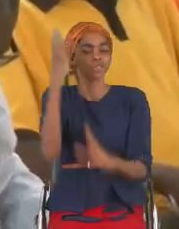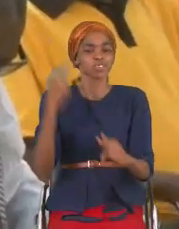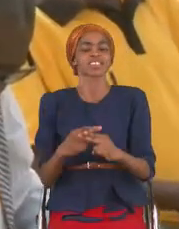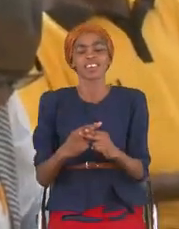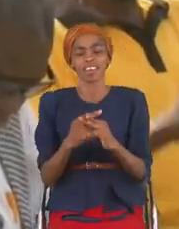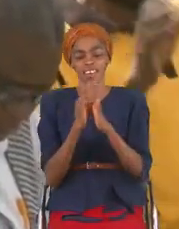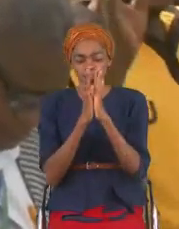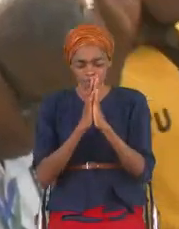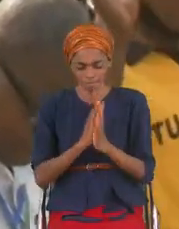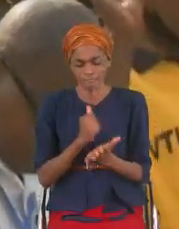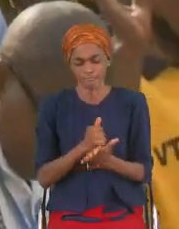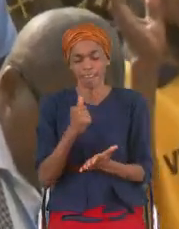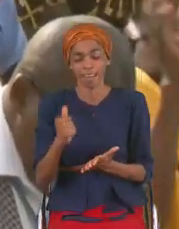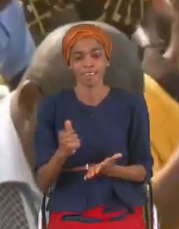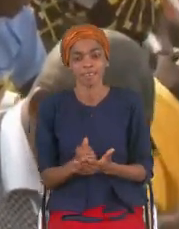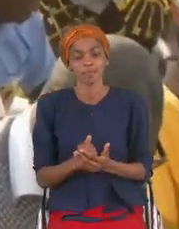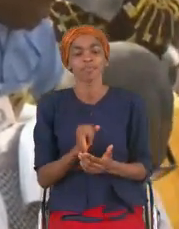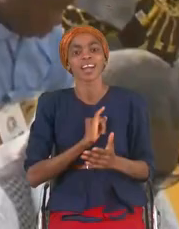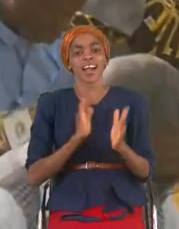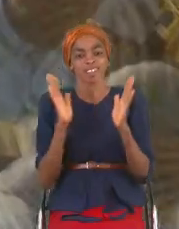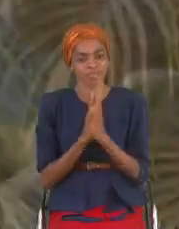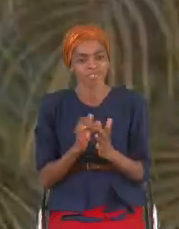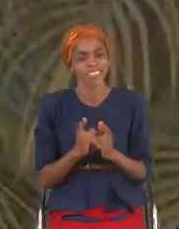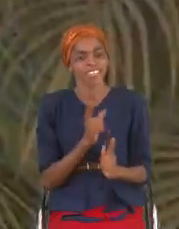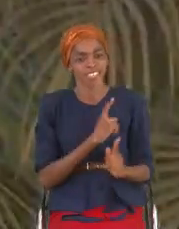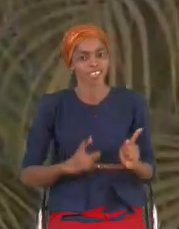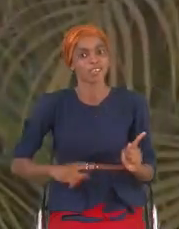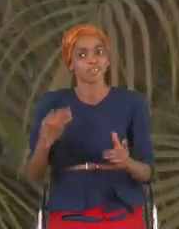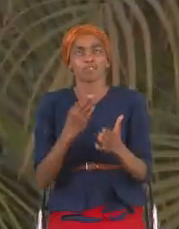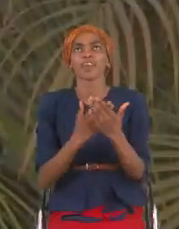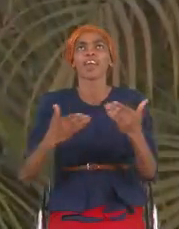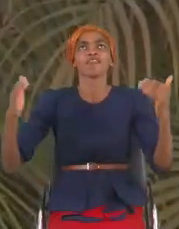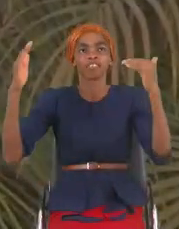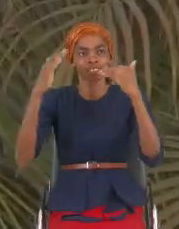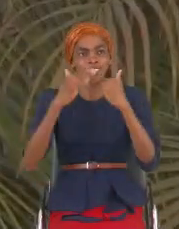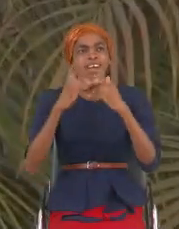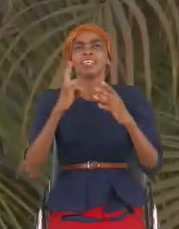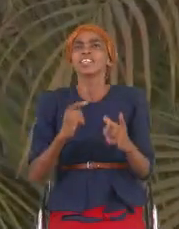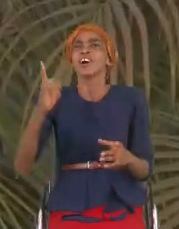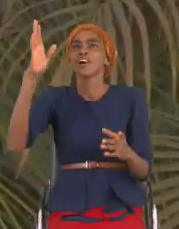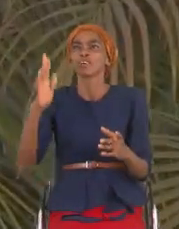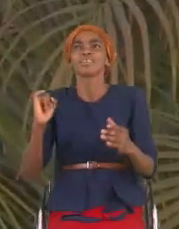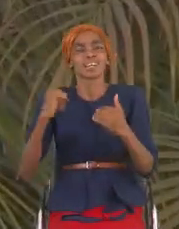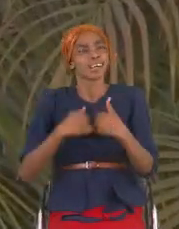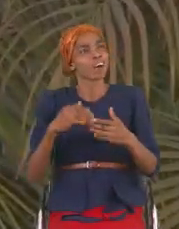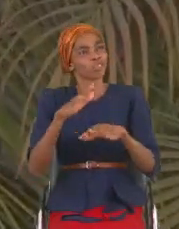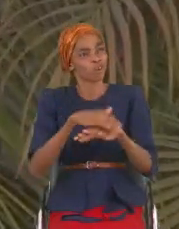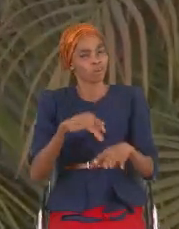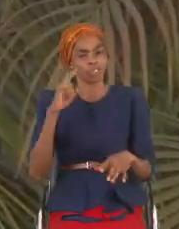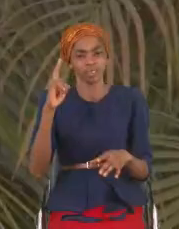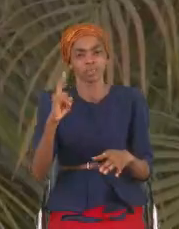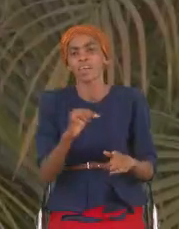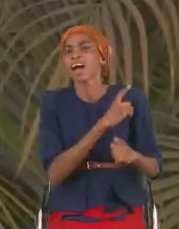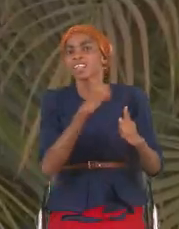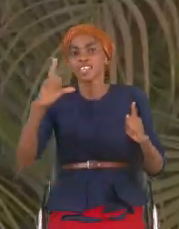Jesus' name. I pray the God of heaven, the God that has called you, and the God